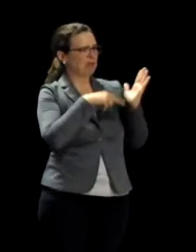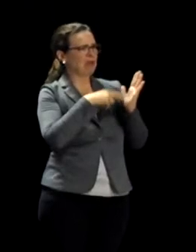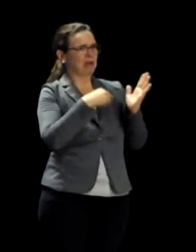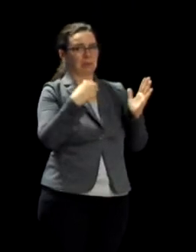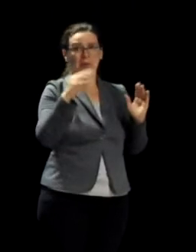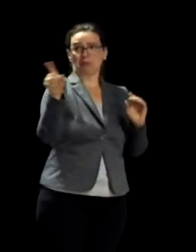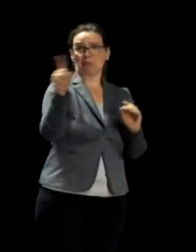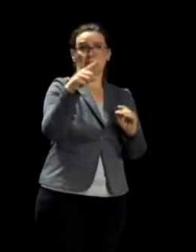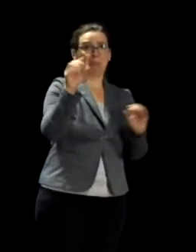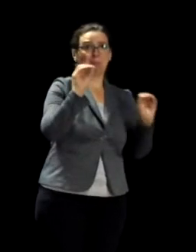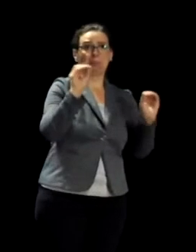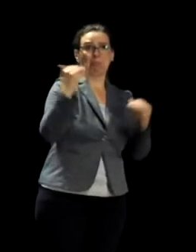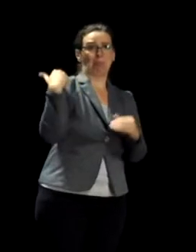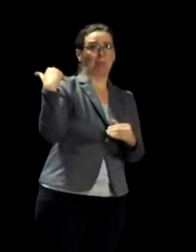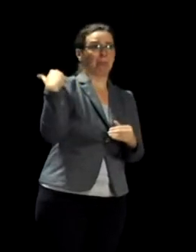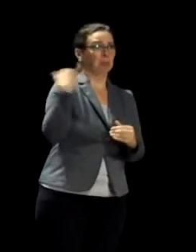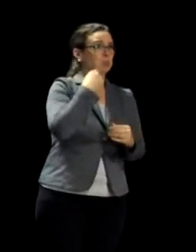I'm